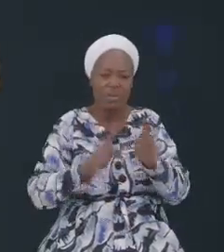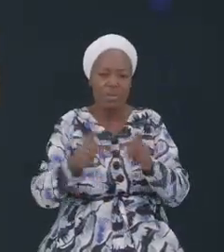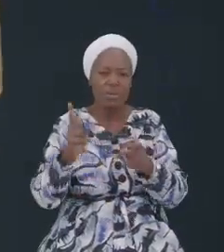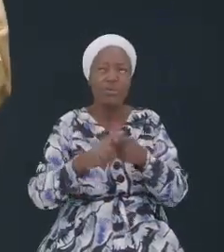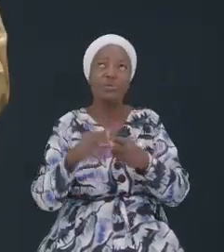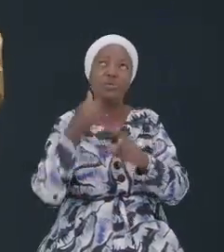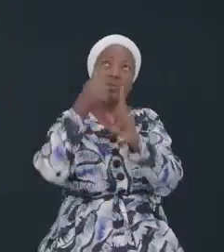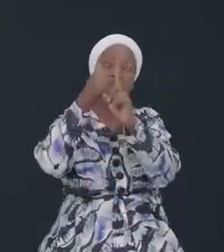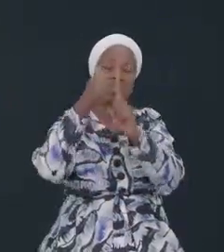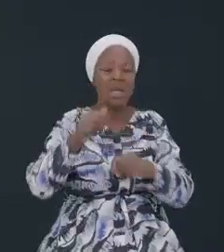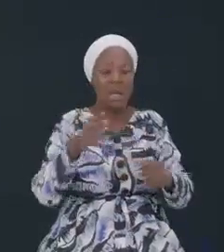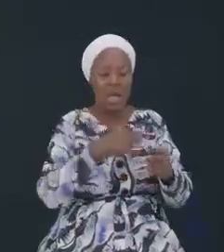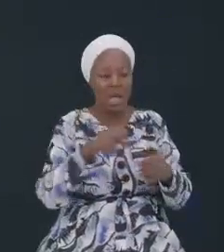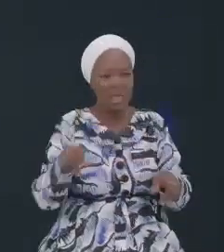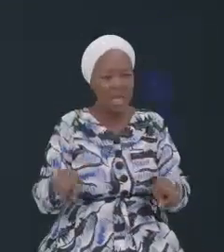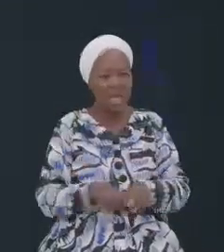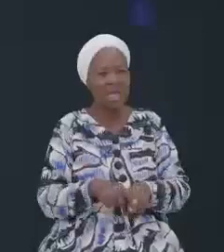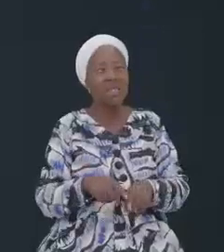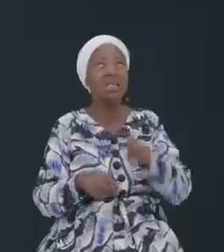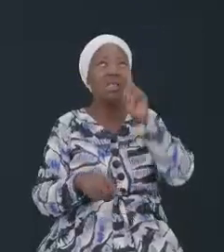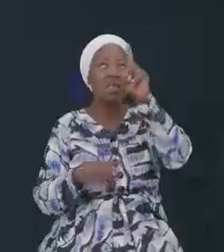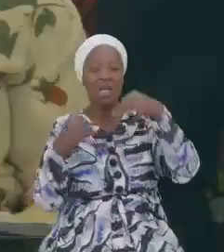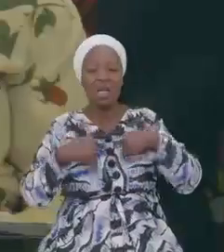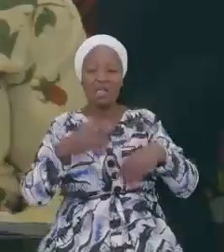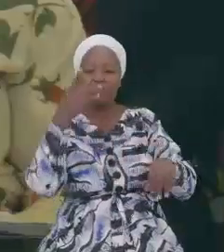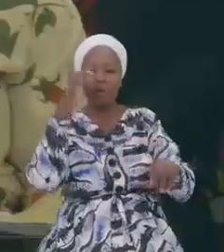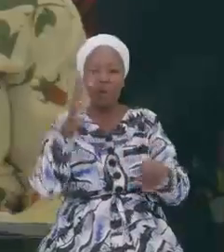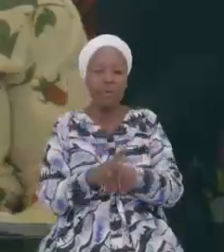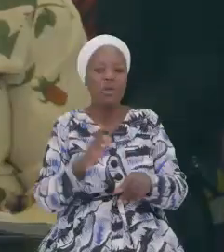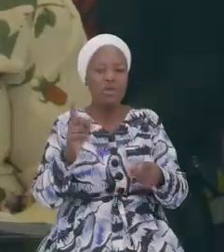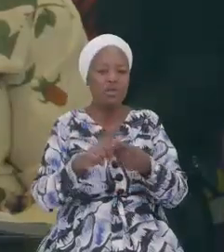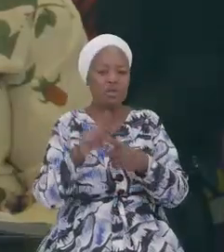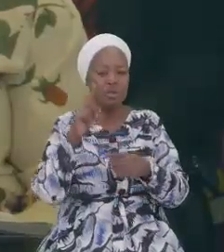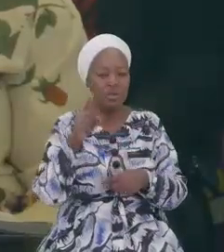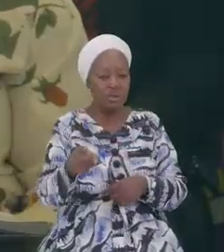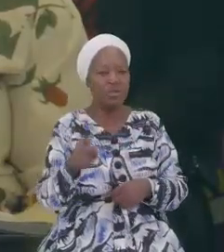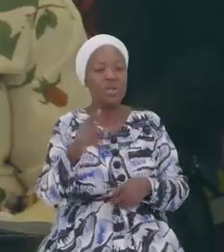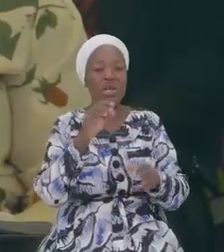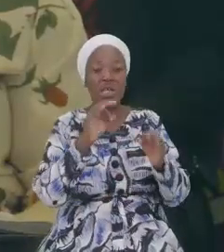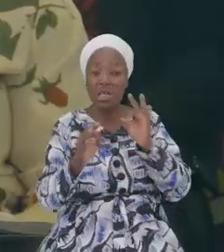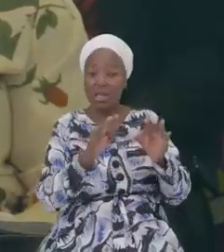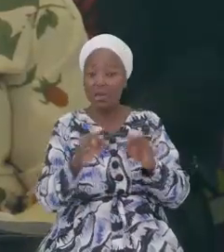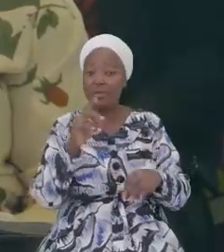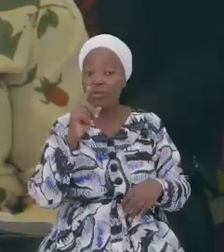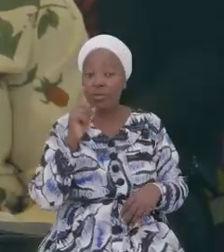unto himself, as he has sworn unto thee. If